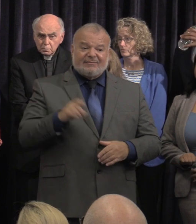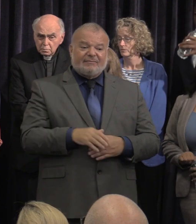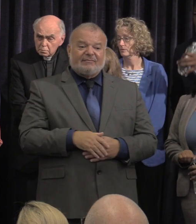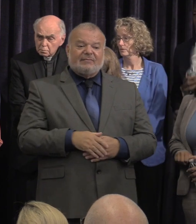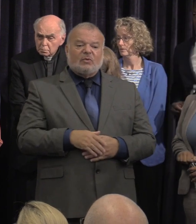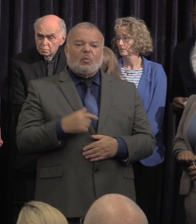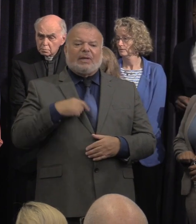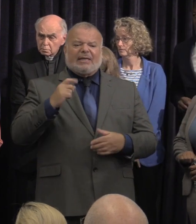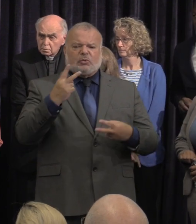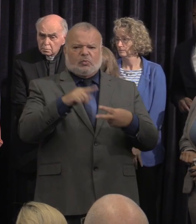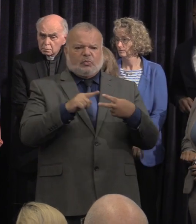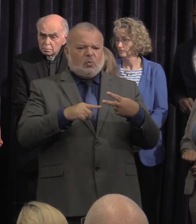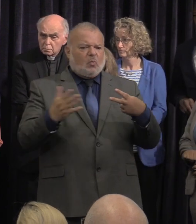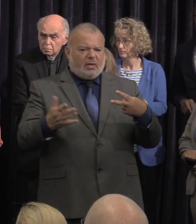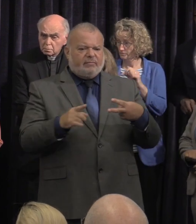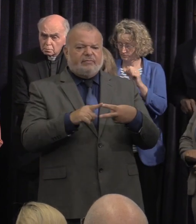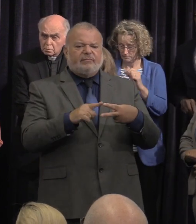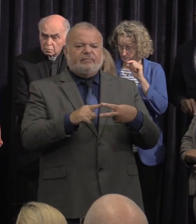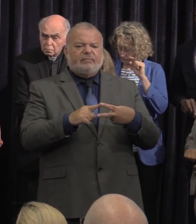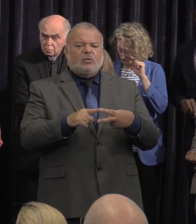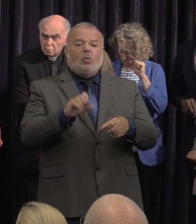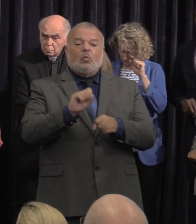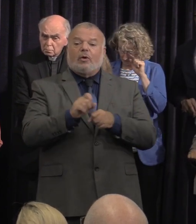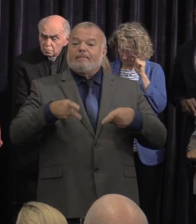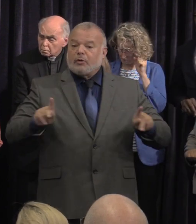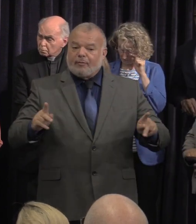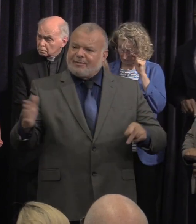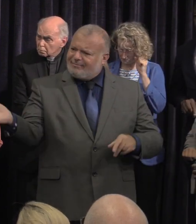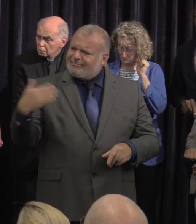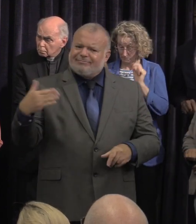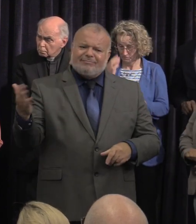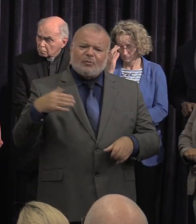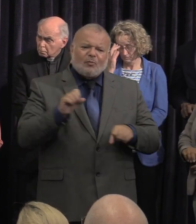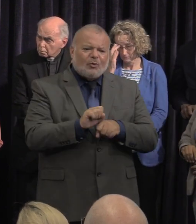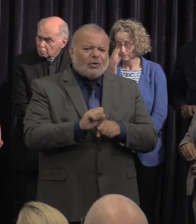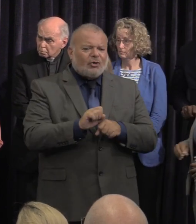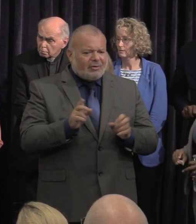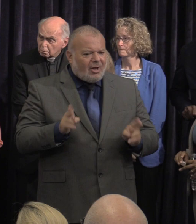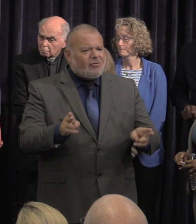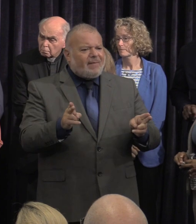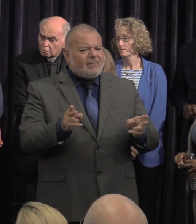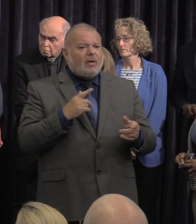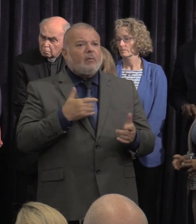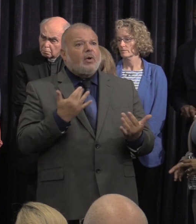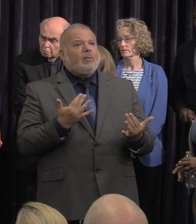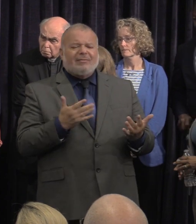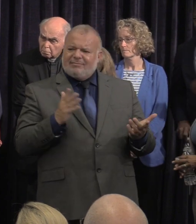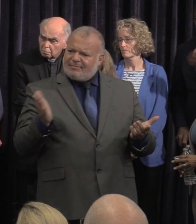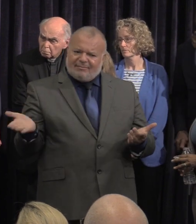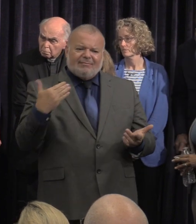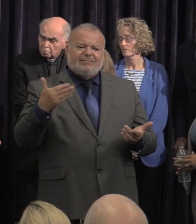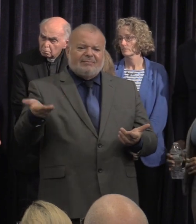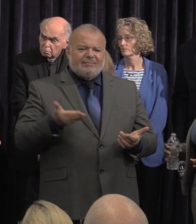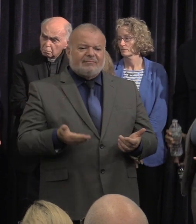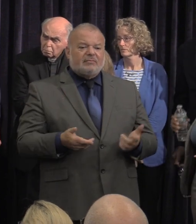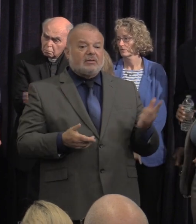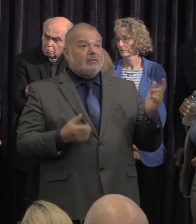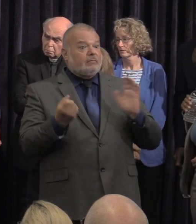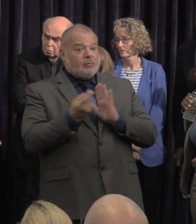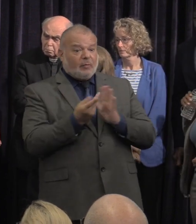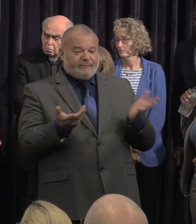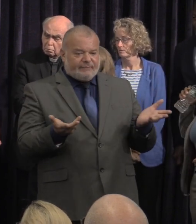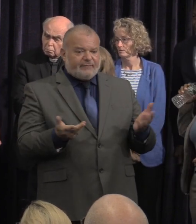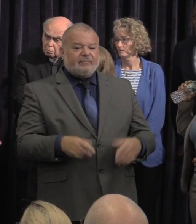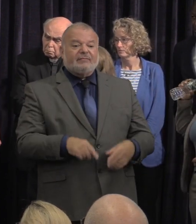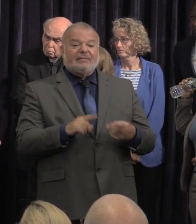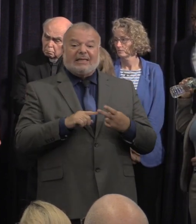we need expedited work authorizations. As you heard time and time again, and I welcome and invite any of you to spend